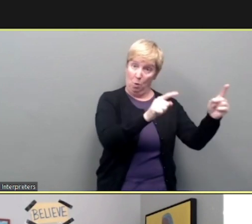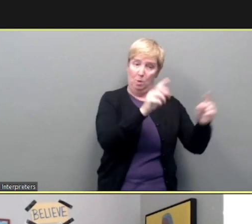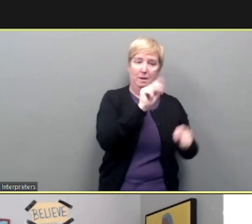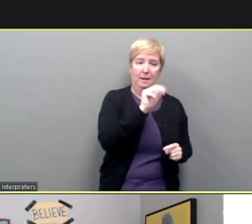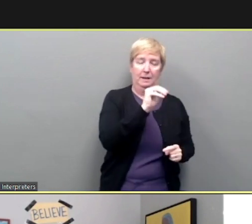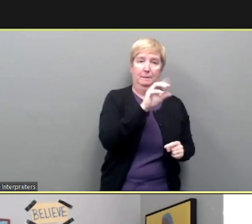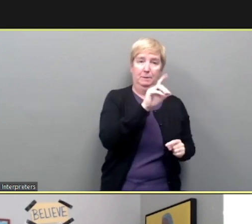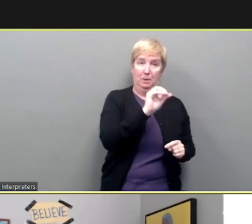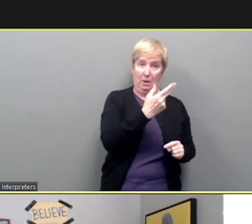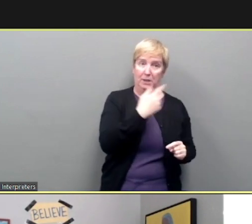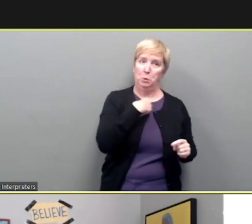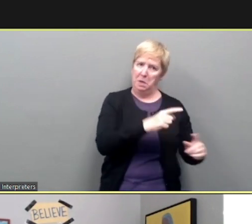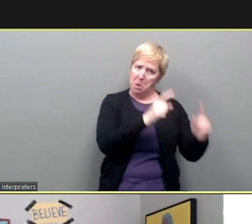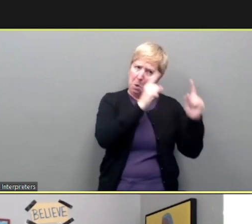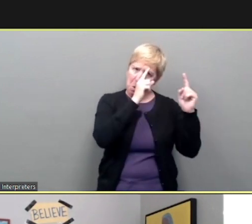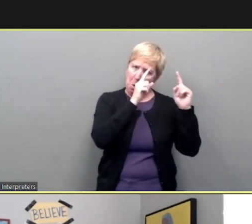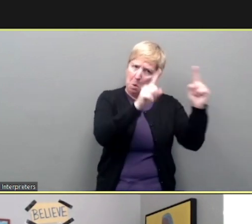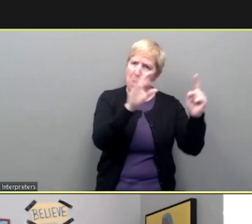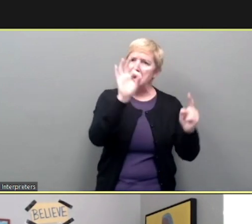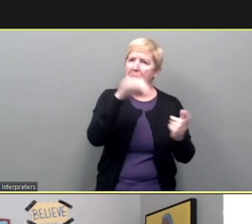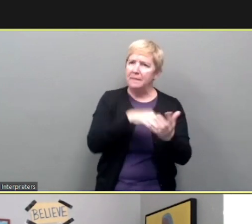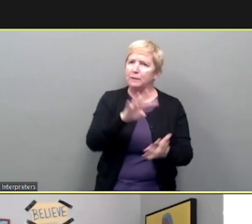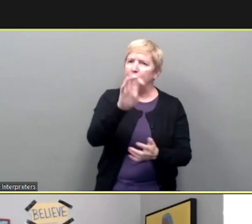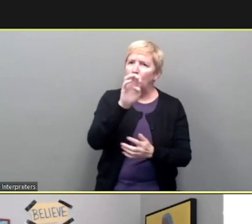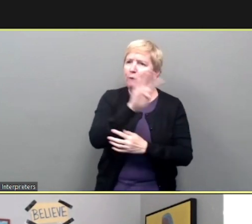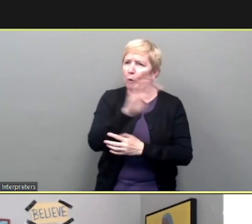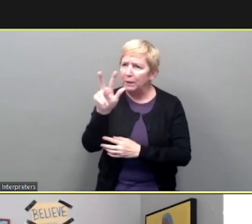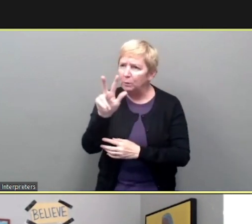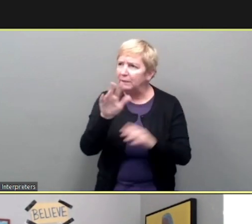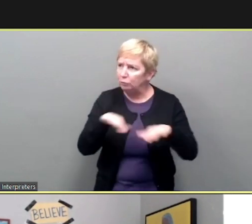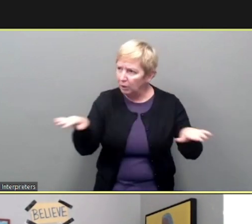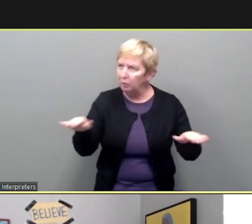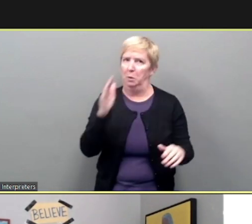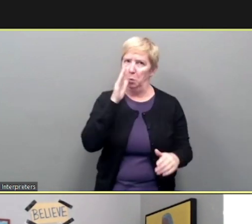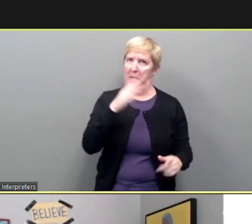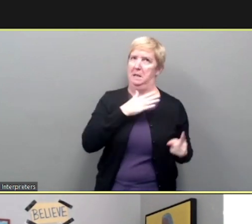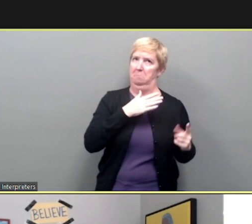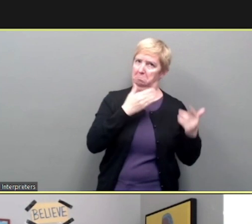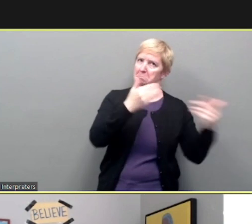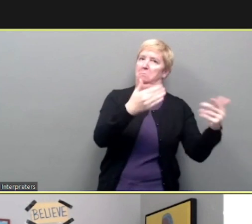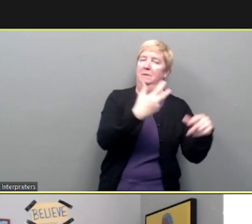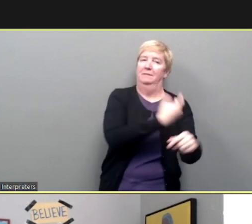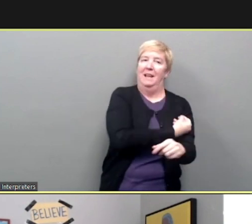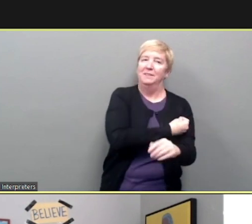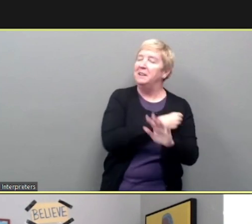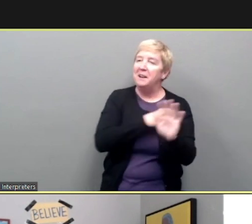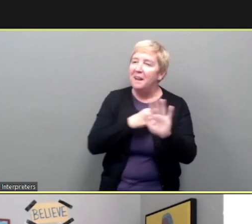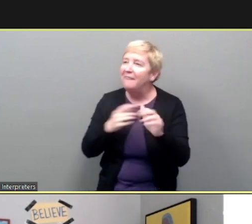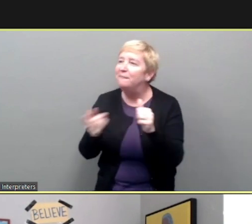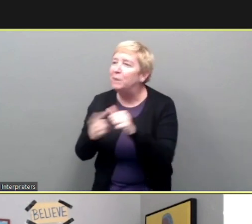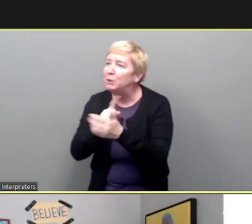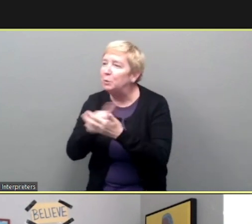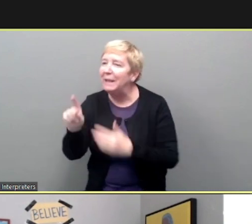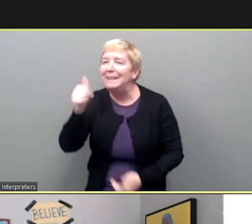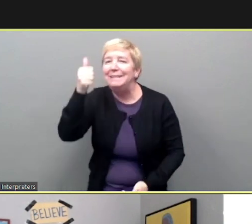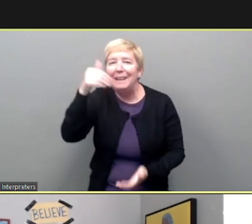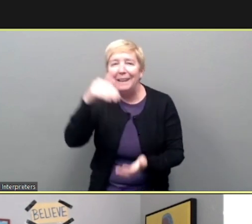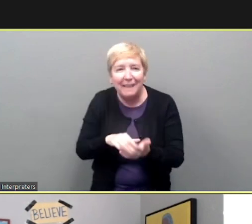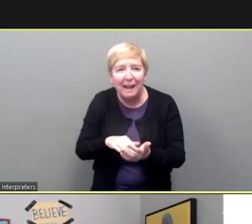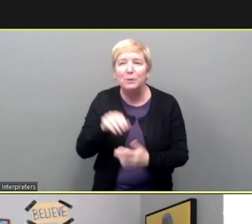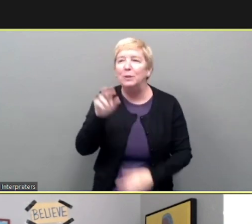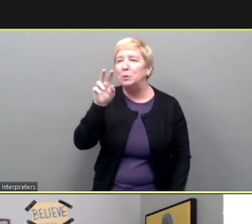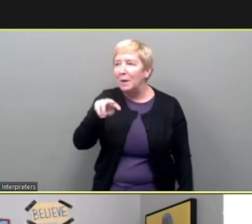least 9,443 children to get vaccinated. But our first actual week, we had